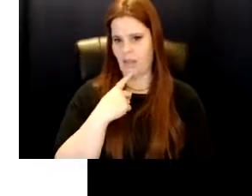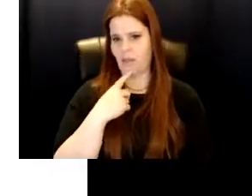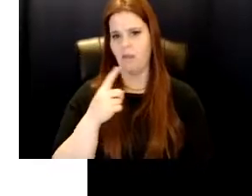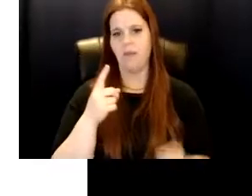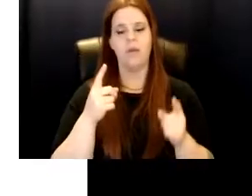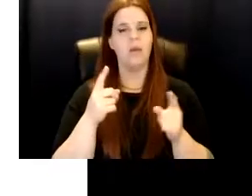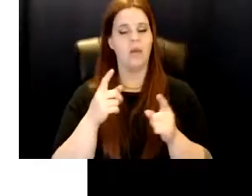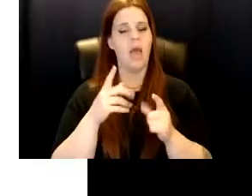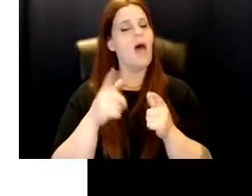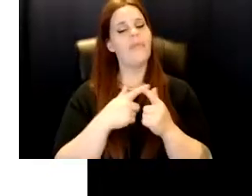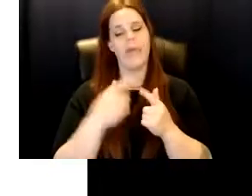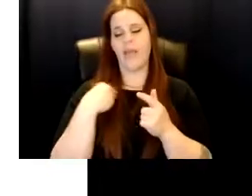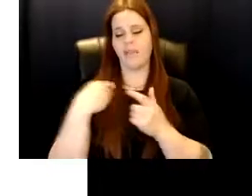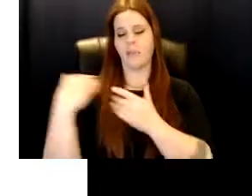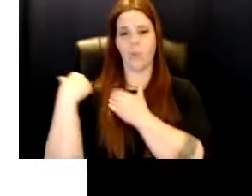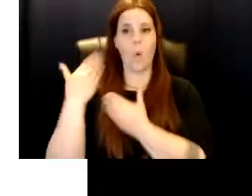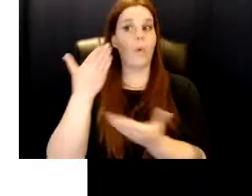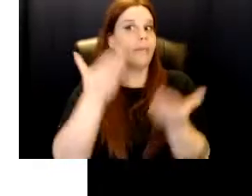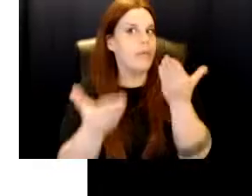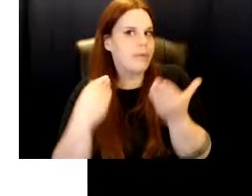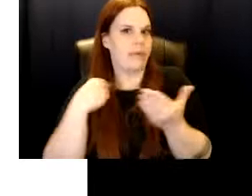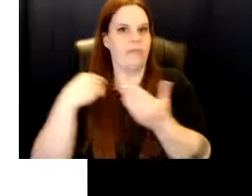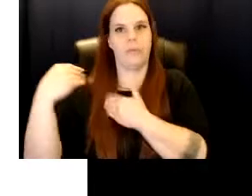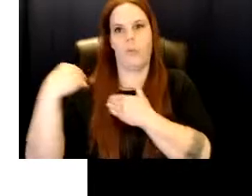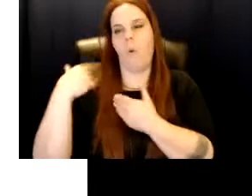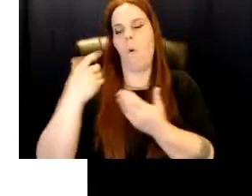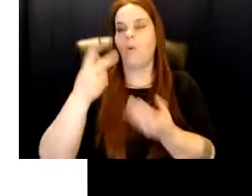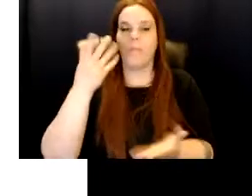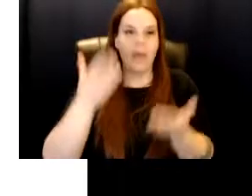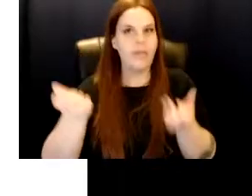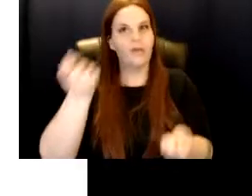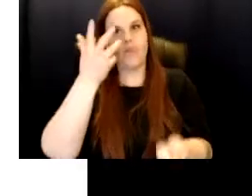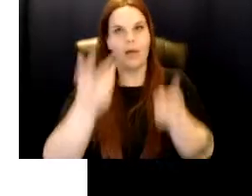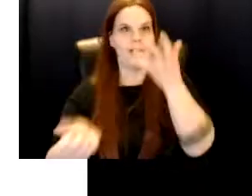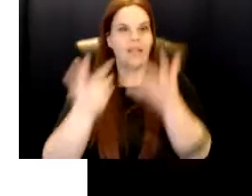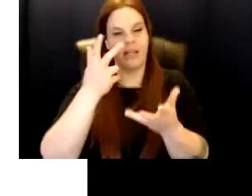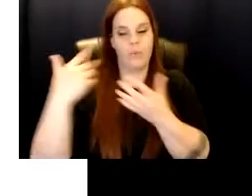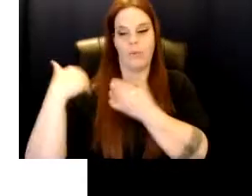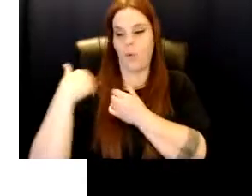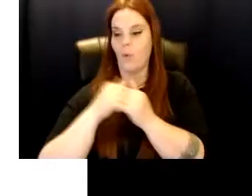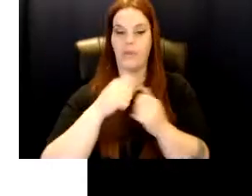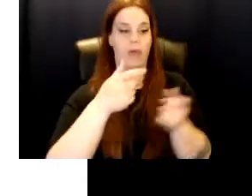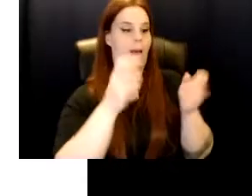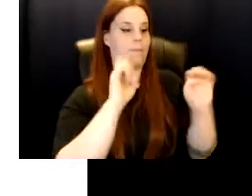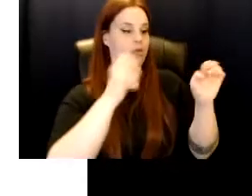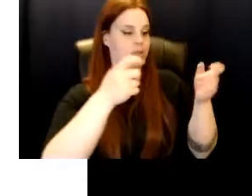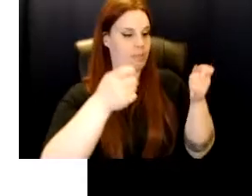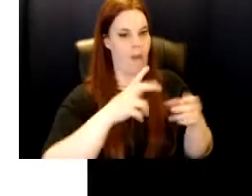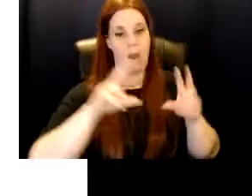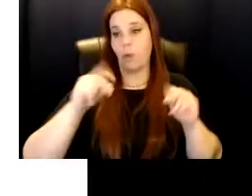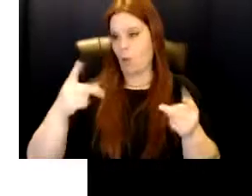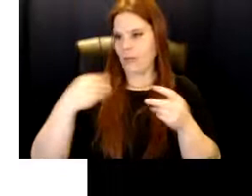or maybe they have this responsibility, or they're juggling the responsibility with the emergency managers, and nobody's